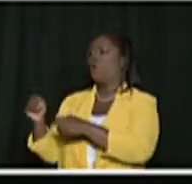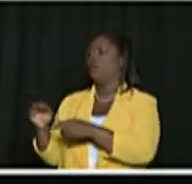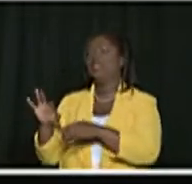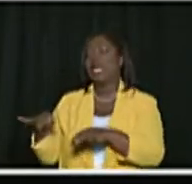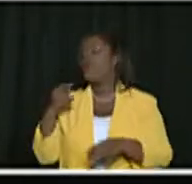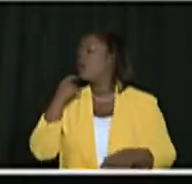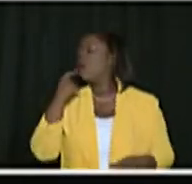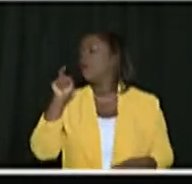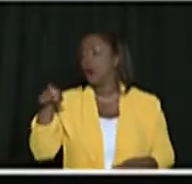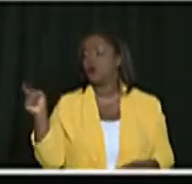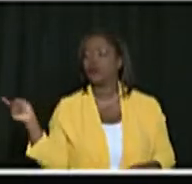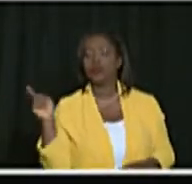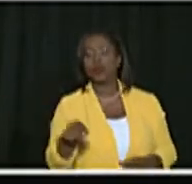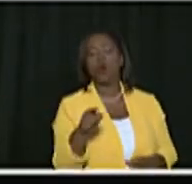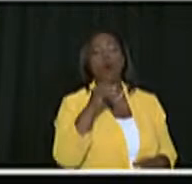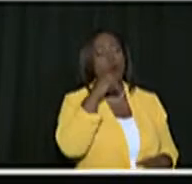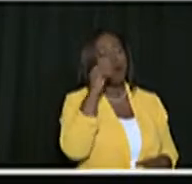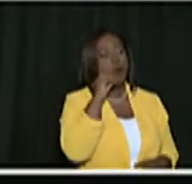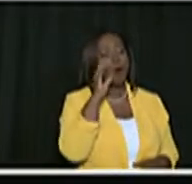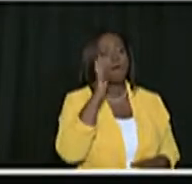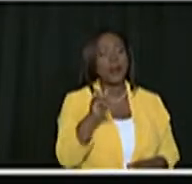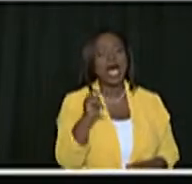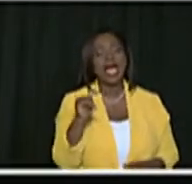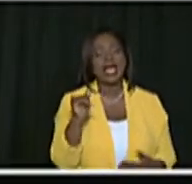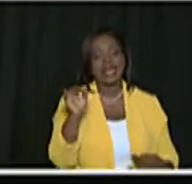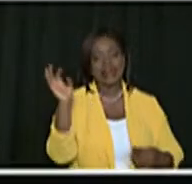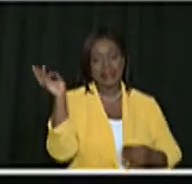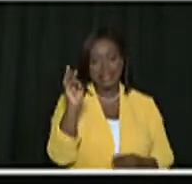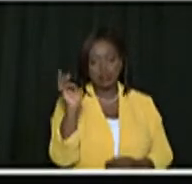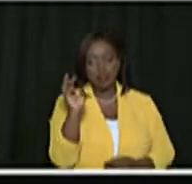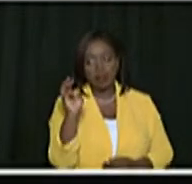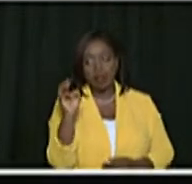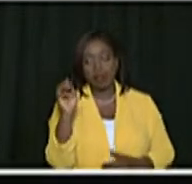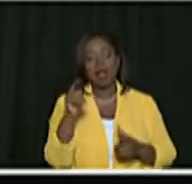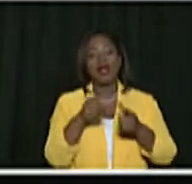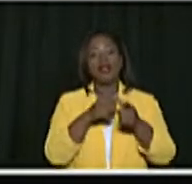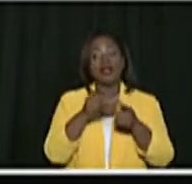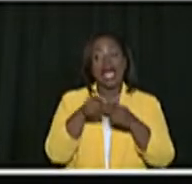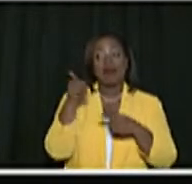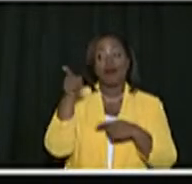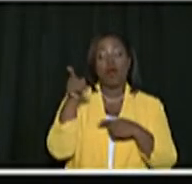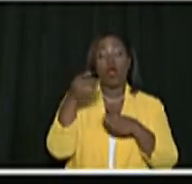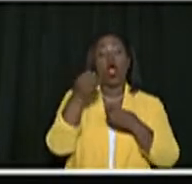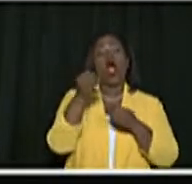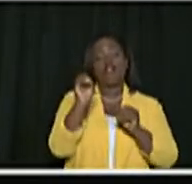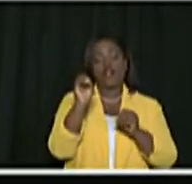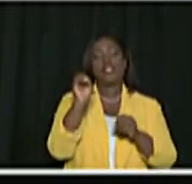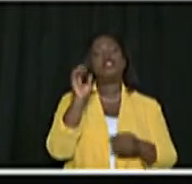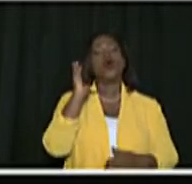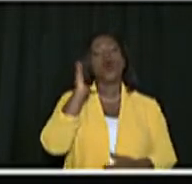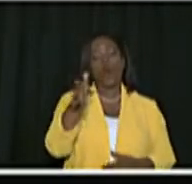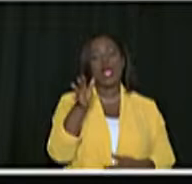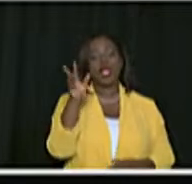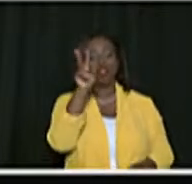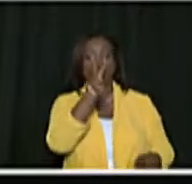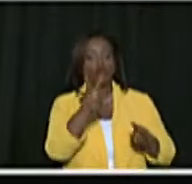time. And so we would supervise and monitor to ensure that those are kept. So in terms of the recent